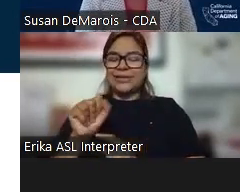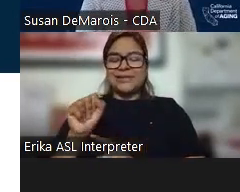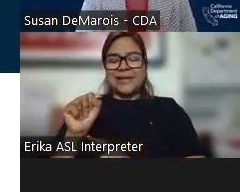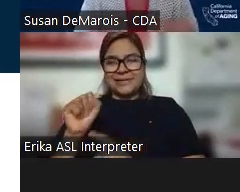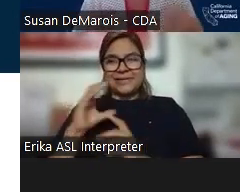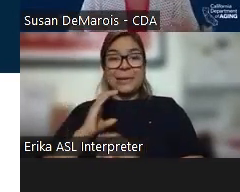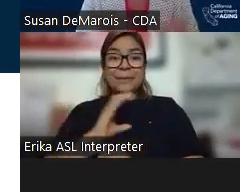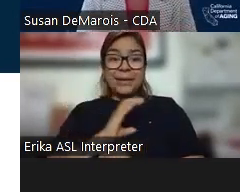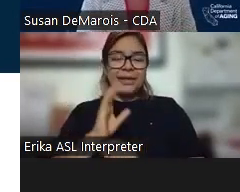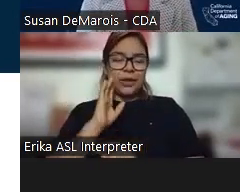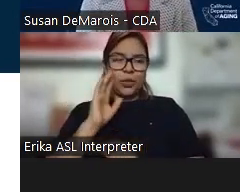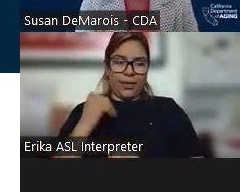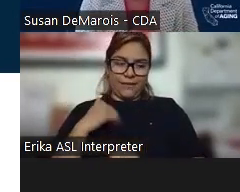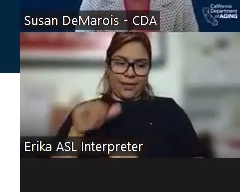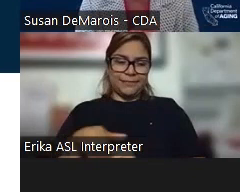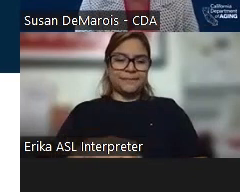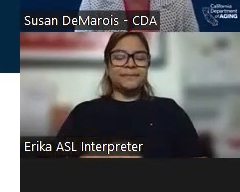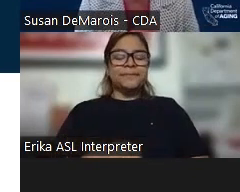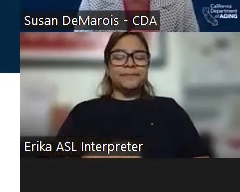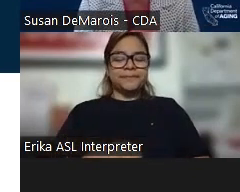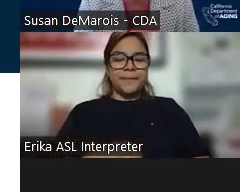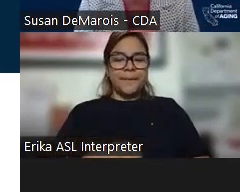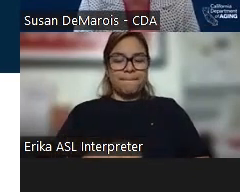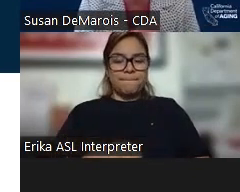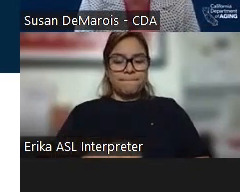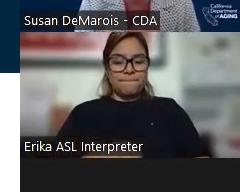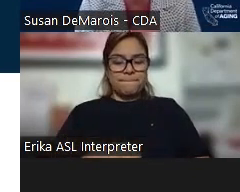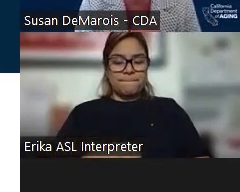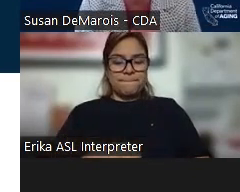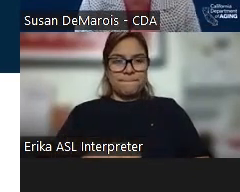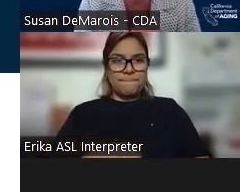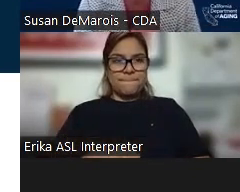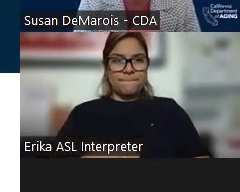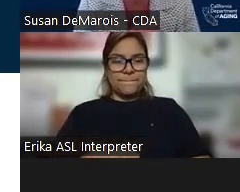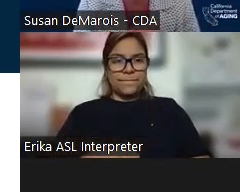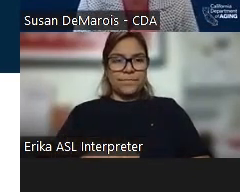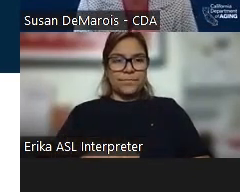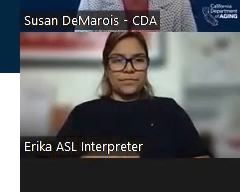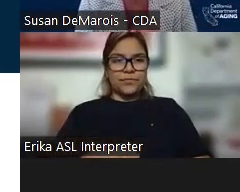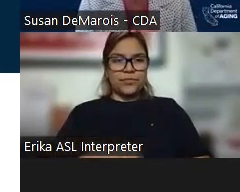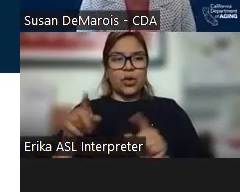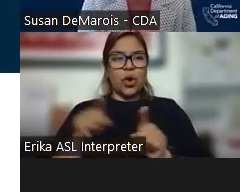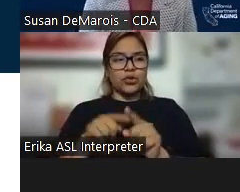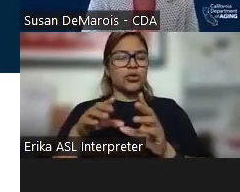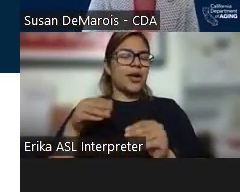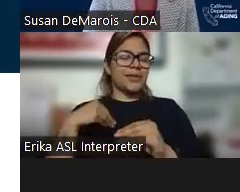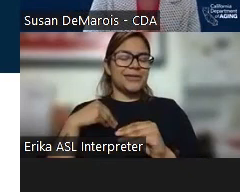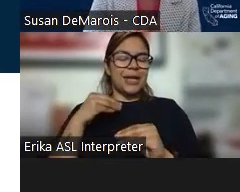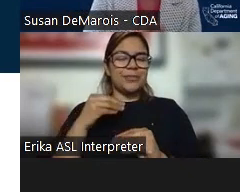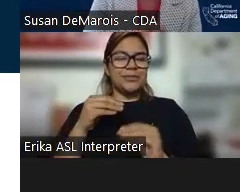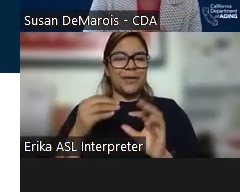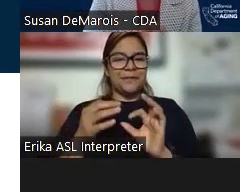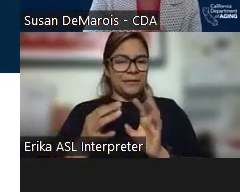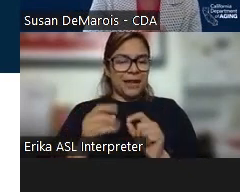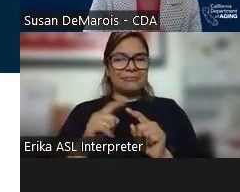subcommittee. And then, of course, provide your input, feedback, and suggestions. So that will